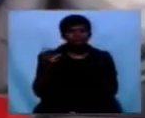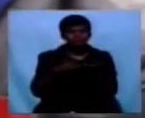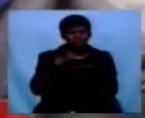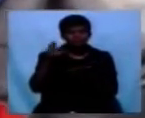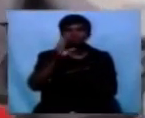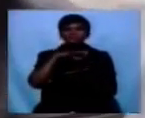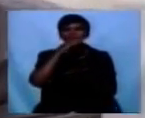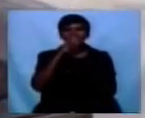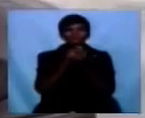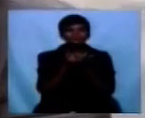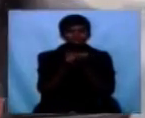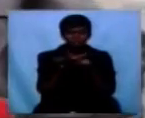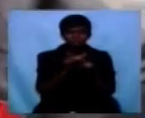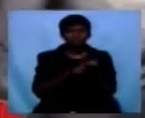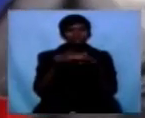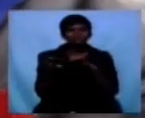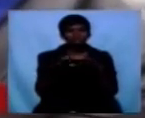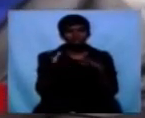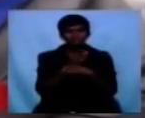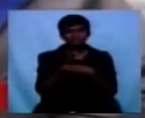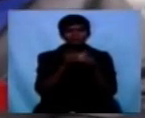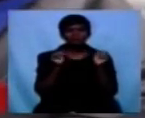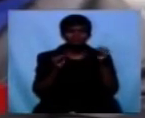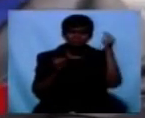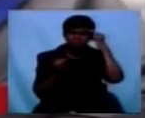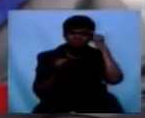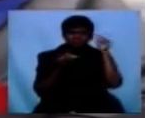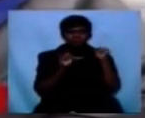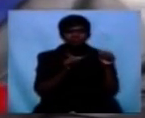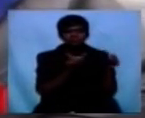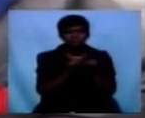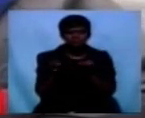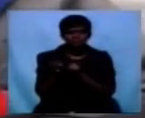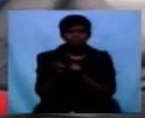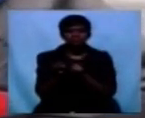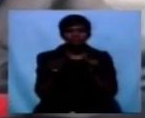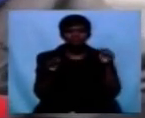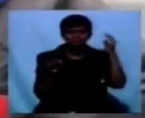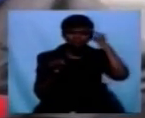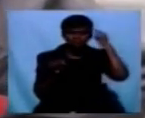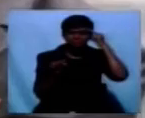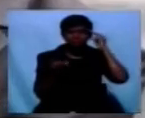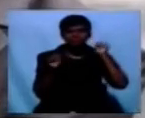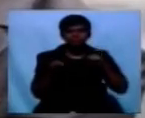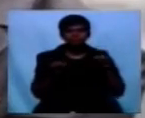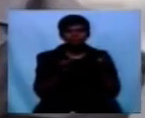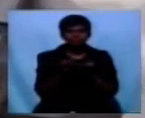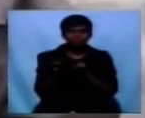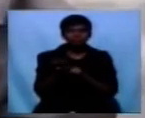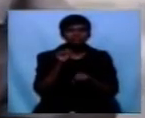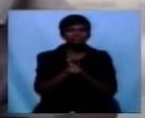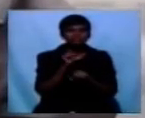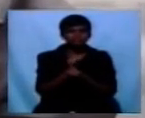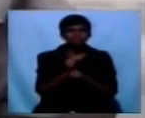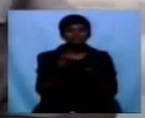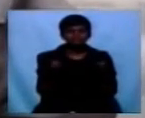them to sustain and do business. Government can also, as I stated in the opening remarks, that government must be the institution where